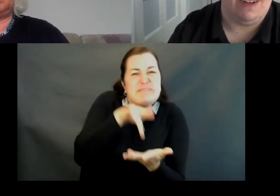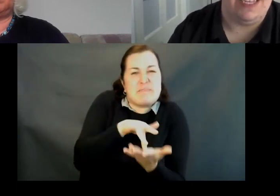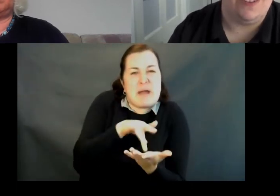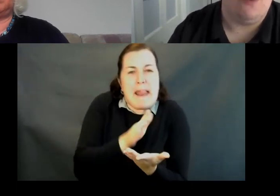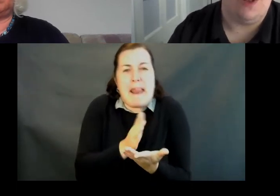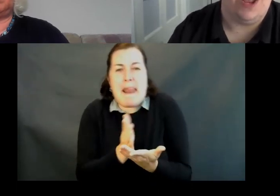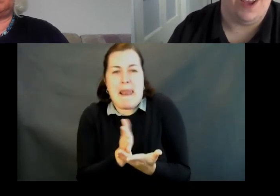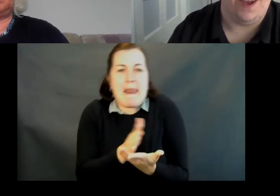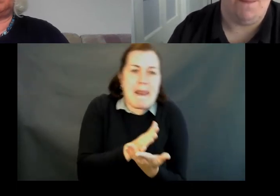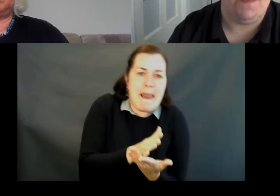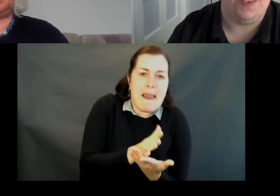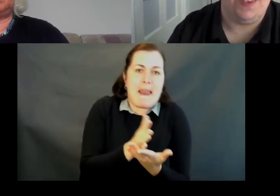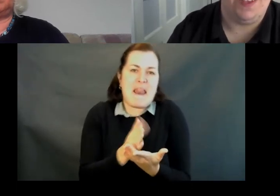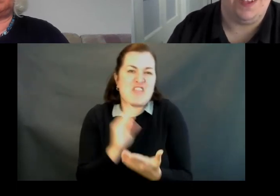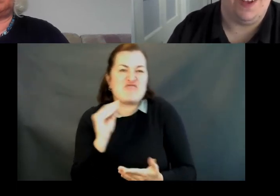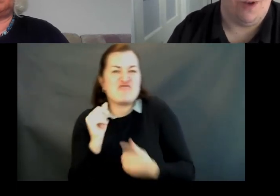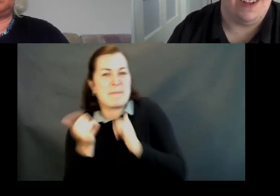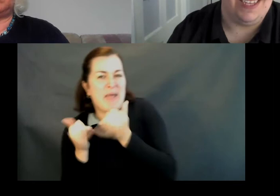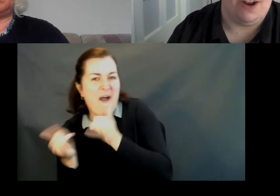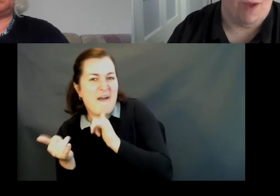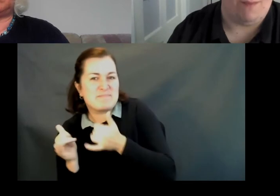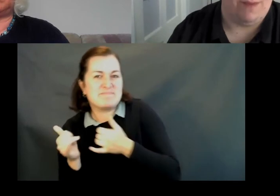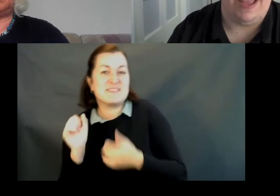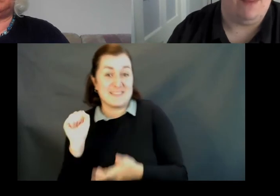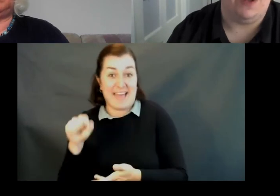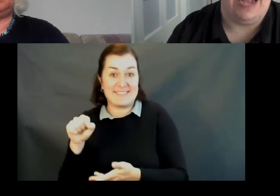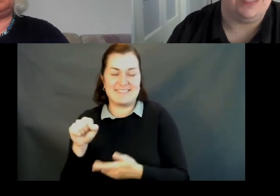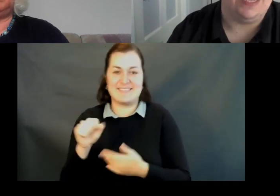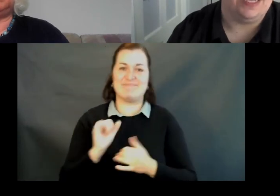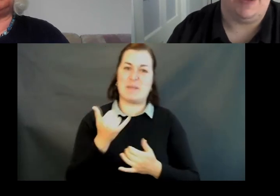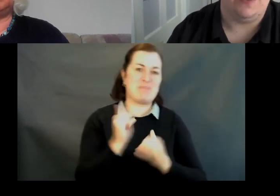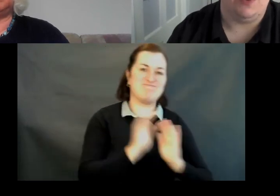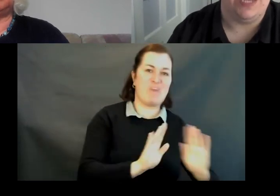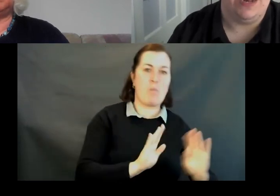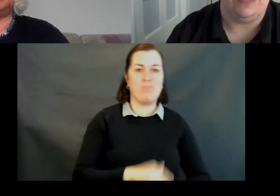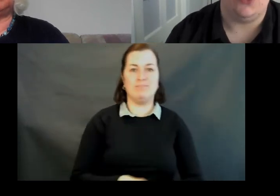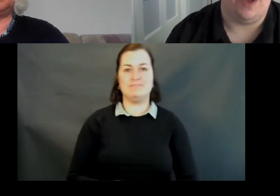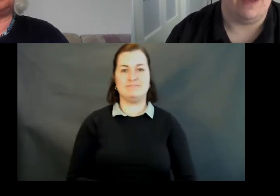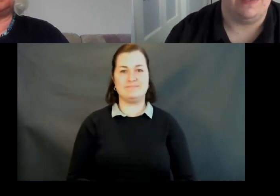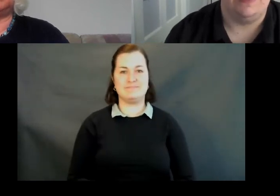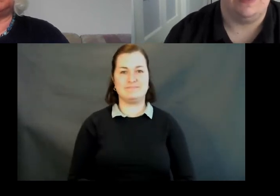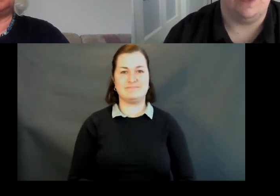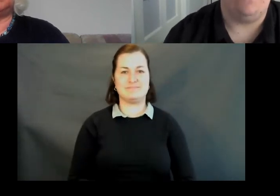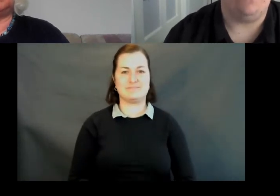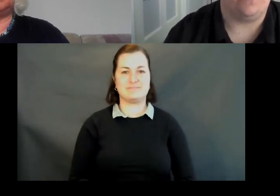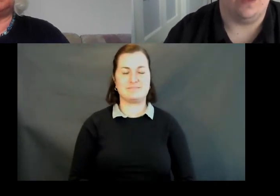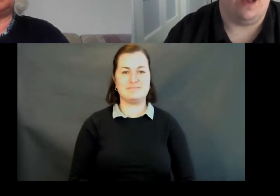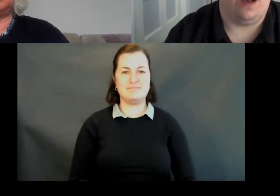can't, this is all that it's the only way I'm going to be able to access this piece of content and enjoy it.